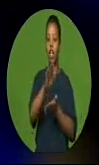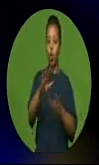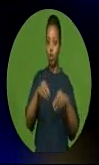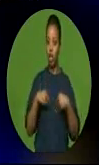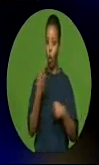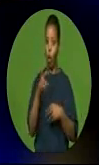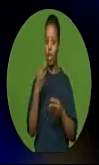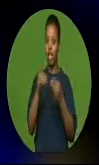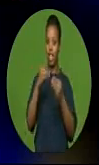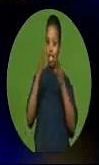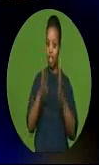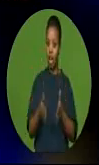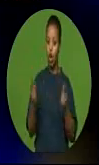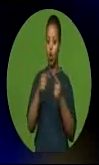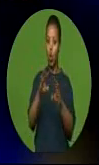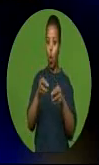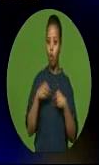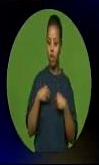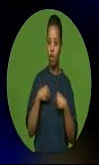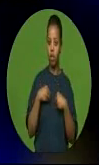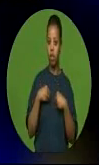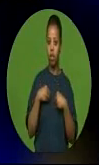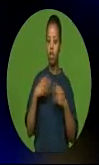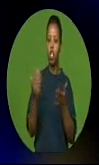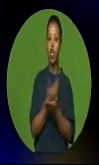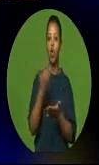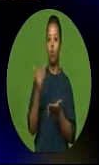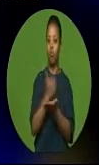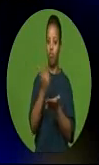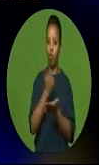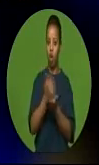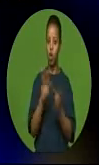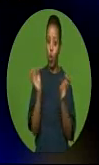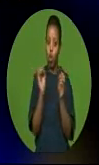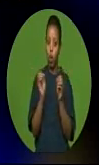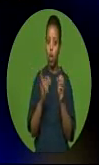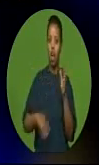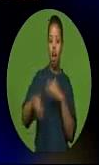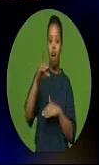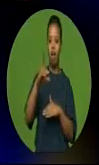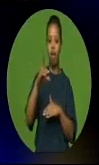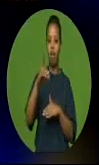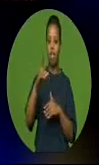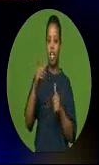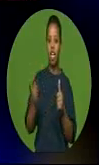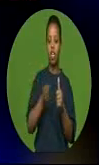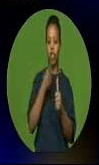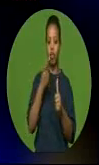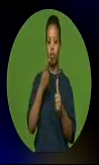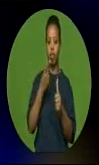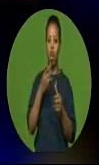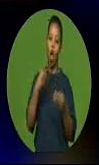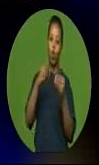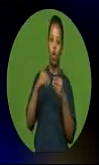or seller to offer new products without a high initial outlay of cash.